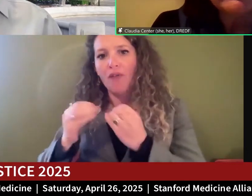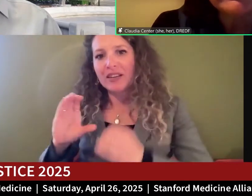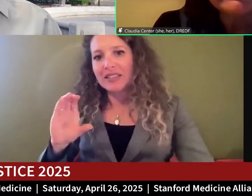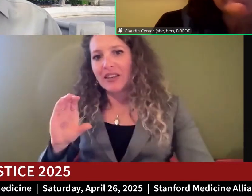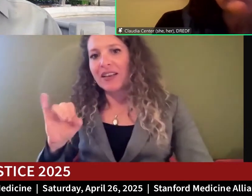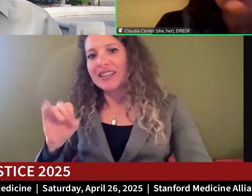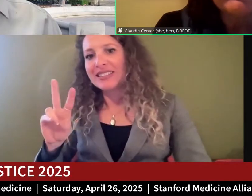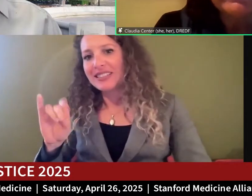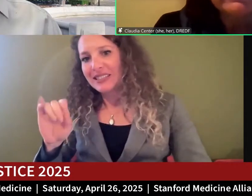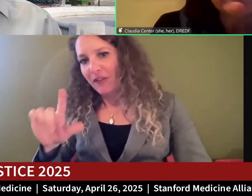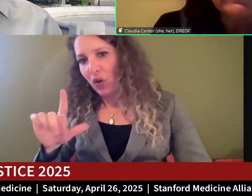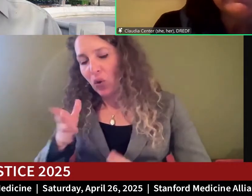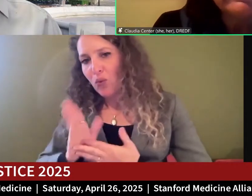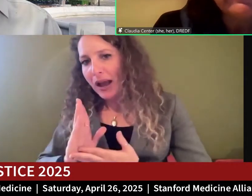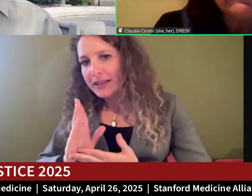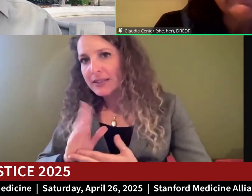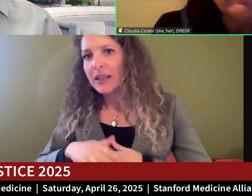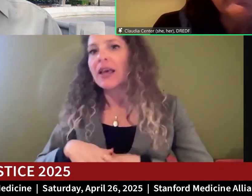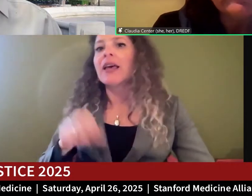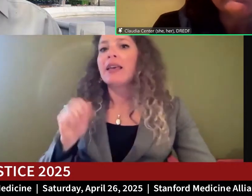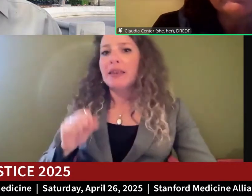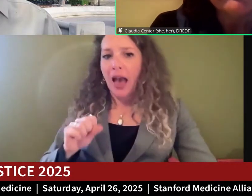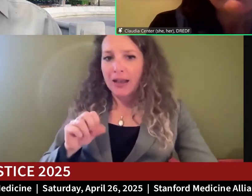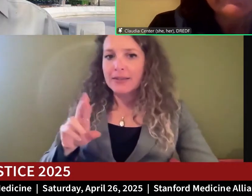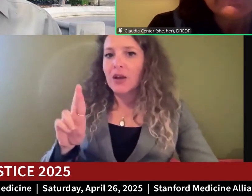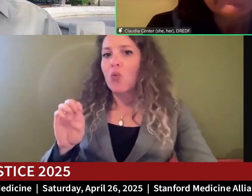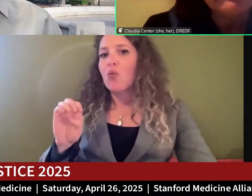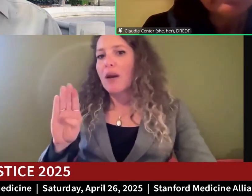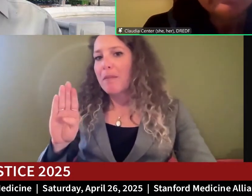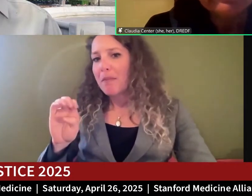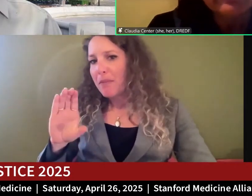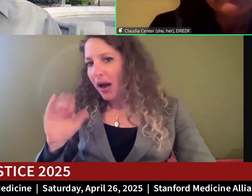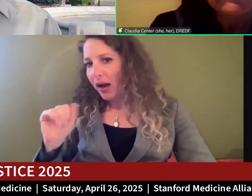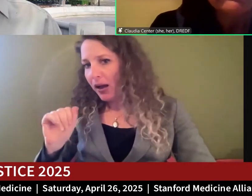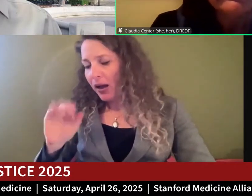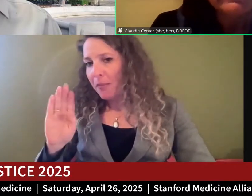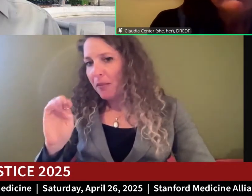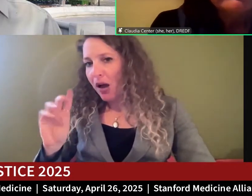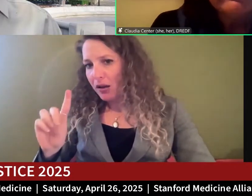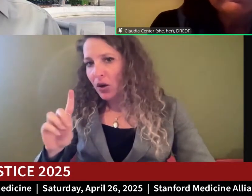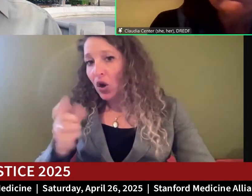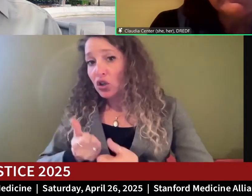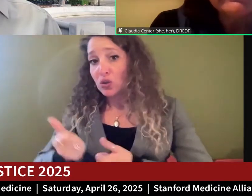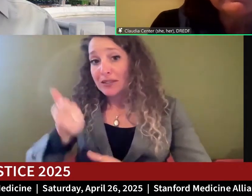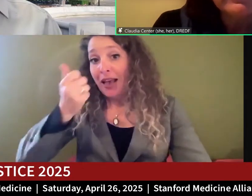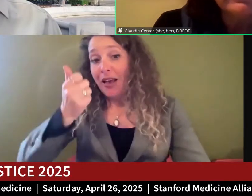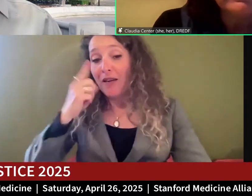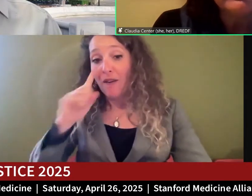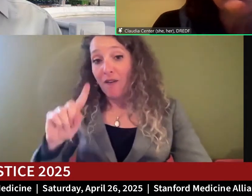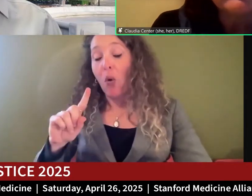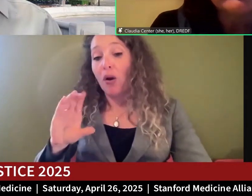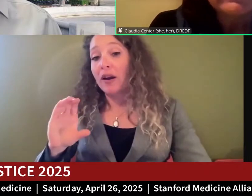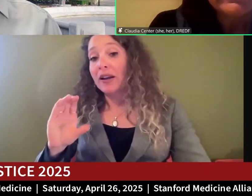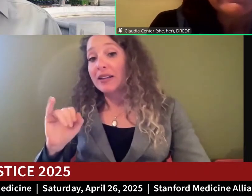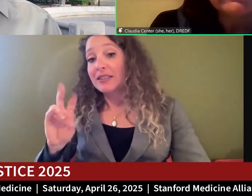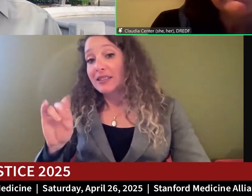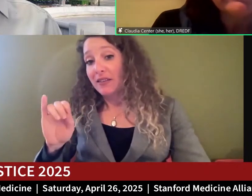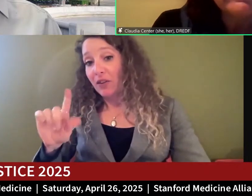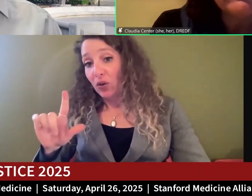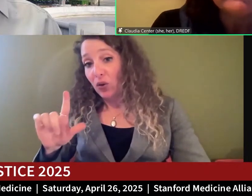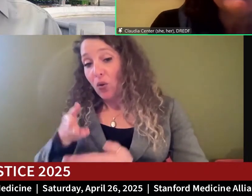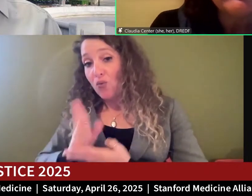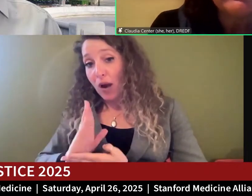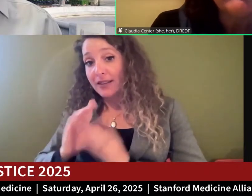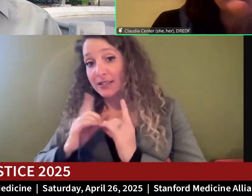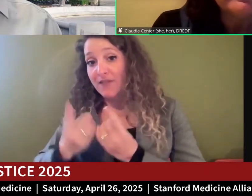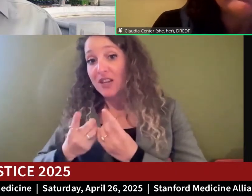Yes, that's correct. Rebecca Bond has been moved. She was the head of the Civil Rights Division. And